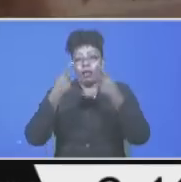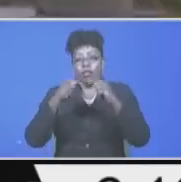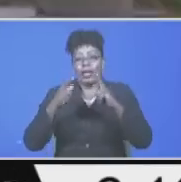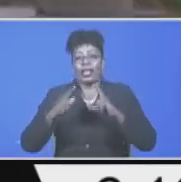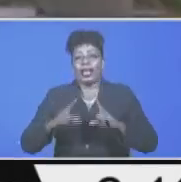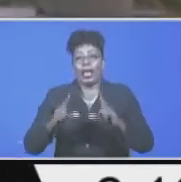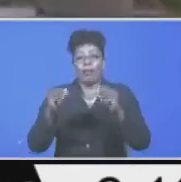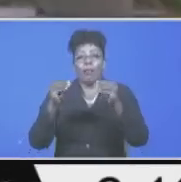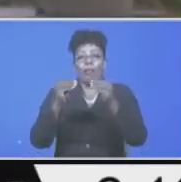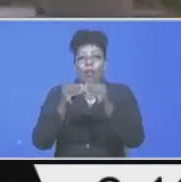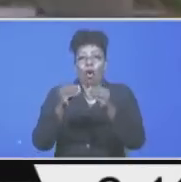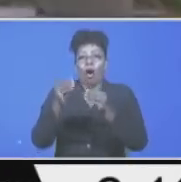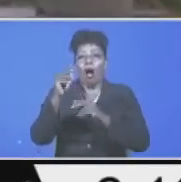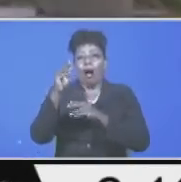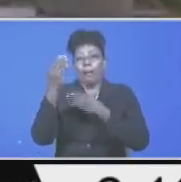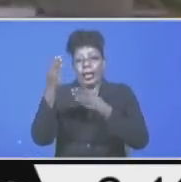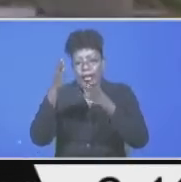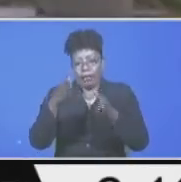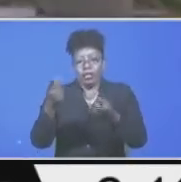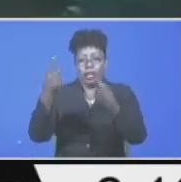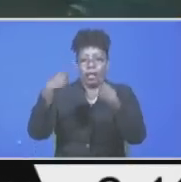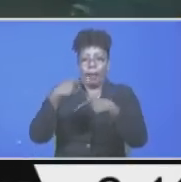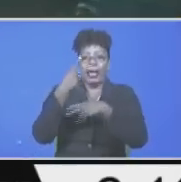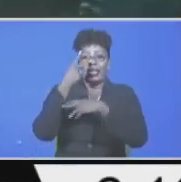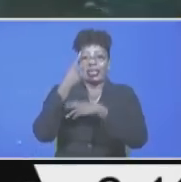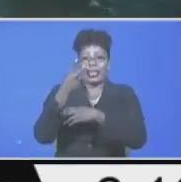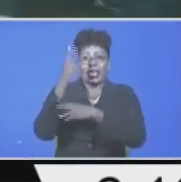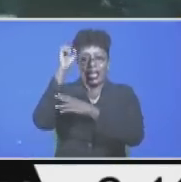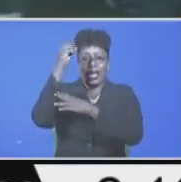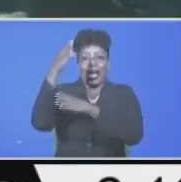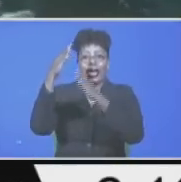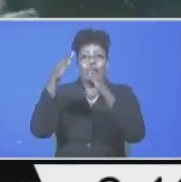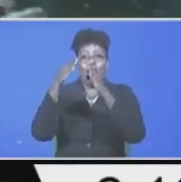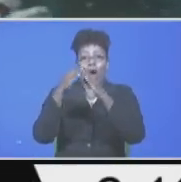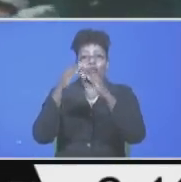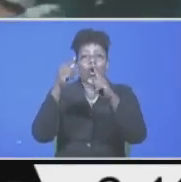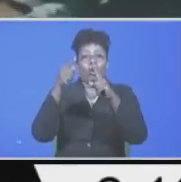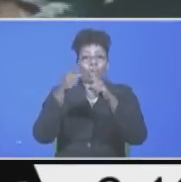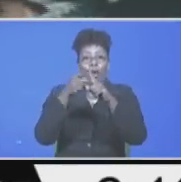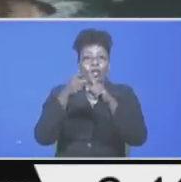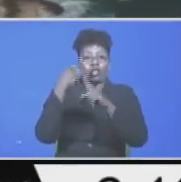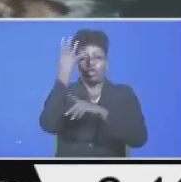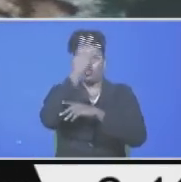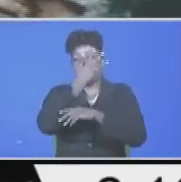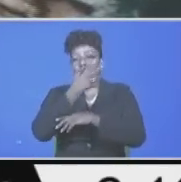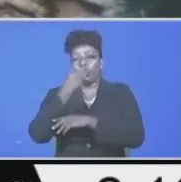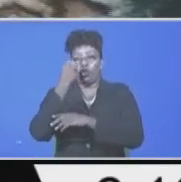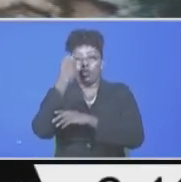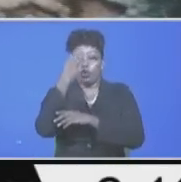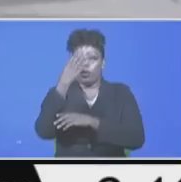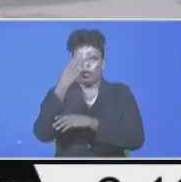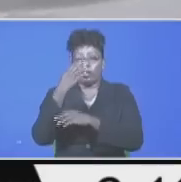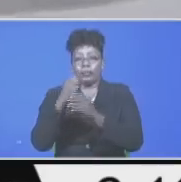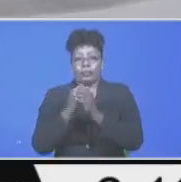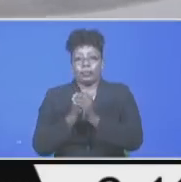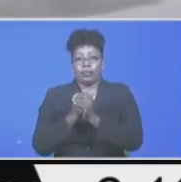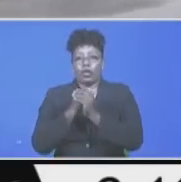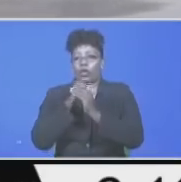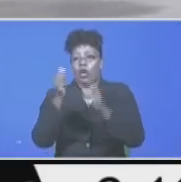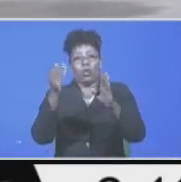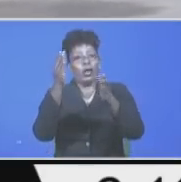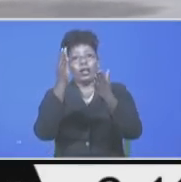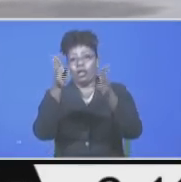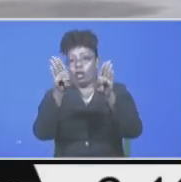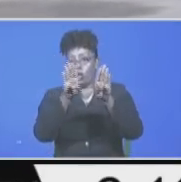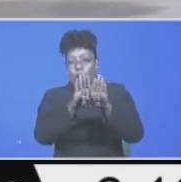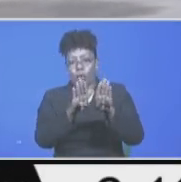more Bahamians to come and see the Lighthouse Point because it is gorgeous. It is very beautiful. We're not trying to close it off.